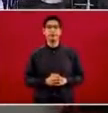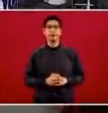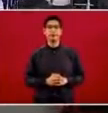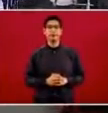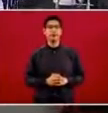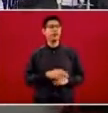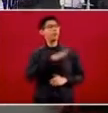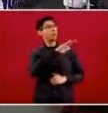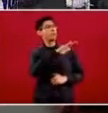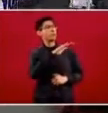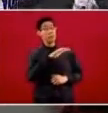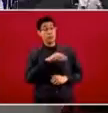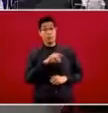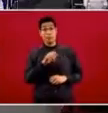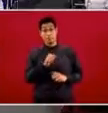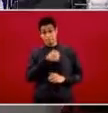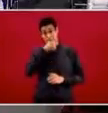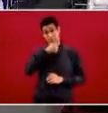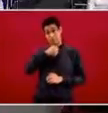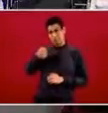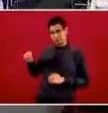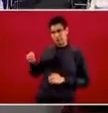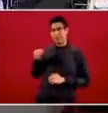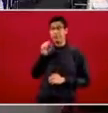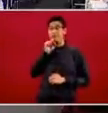only hormonal.